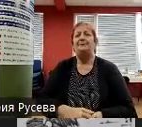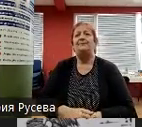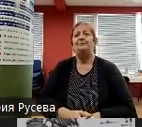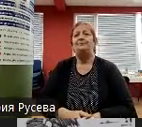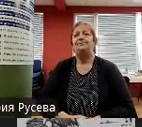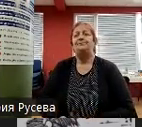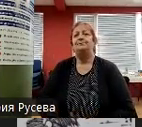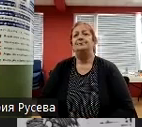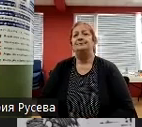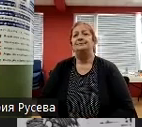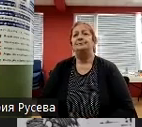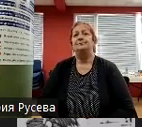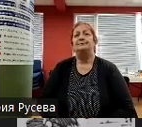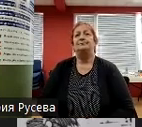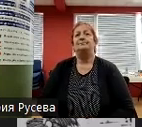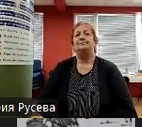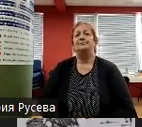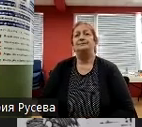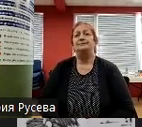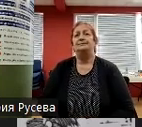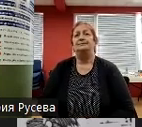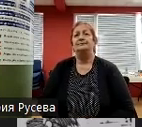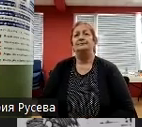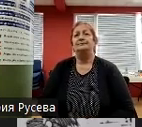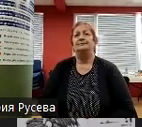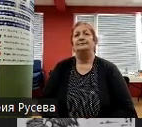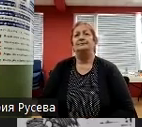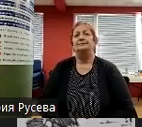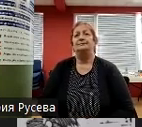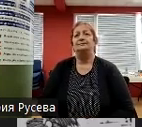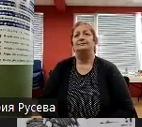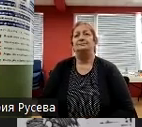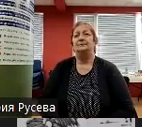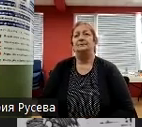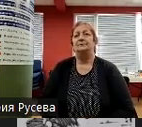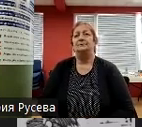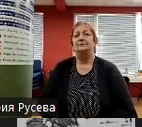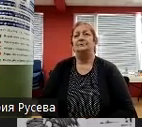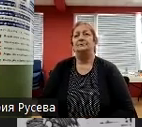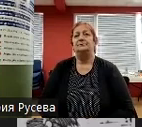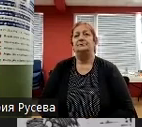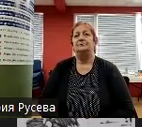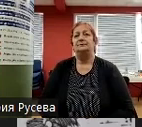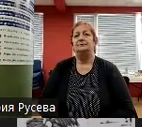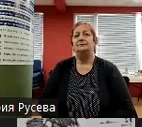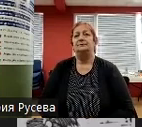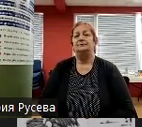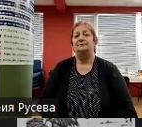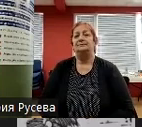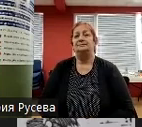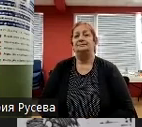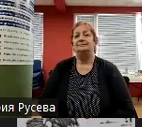The third principle is understandable. We need to make sure that the information we share is understandable